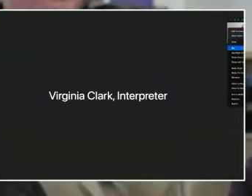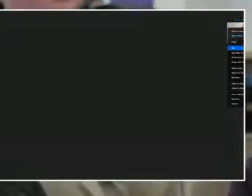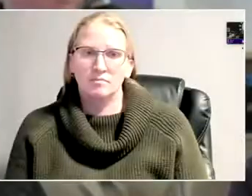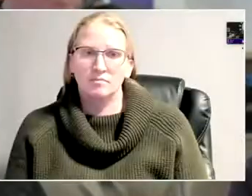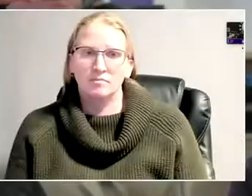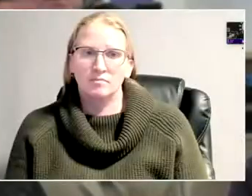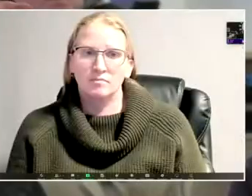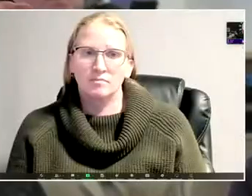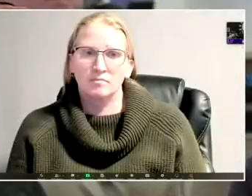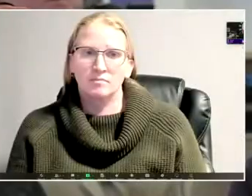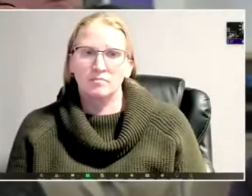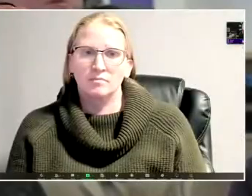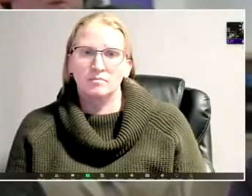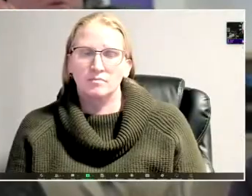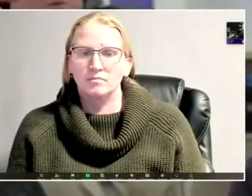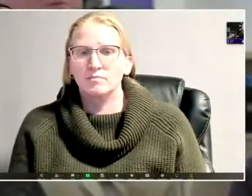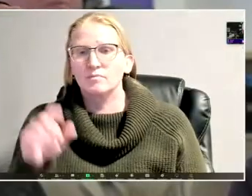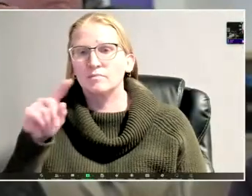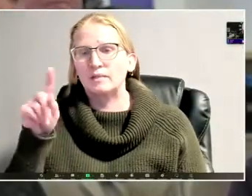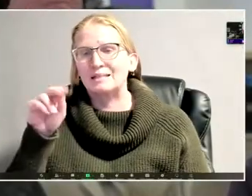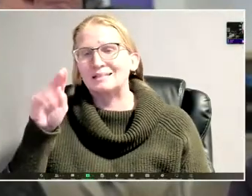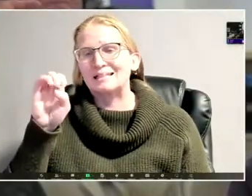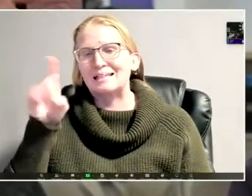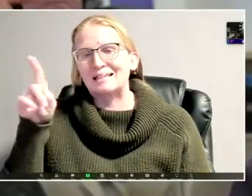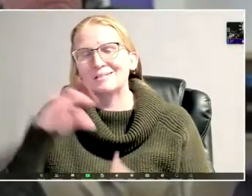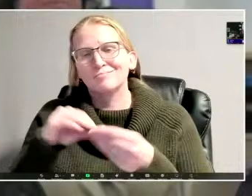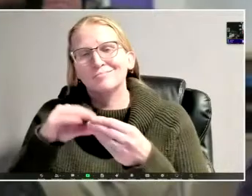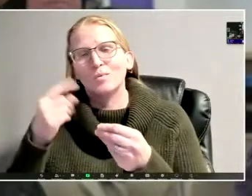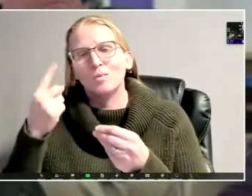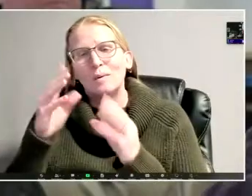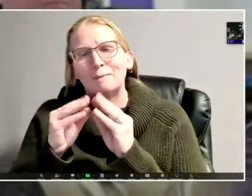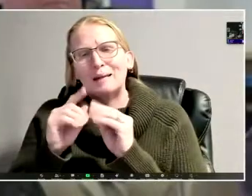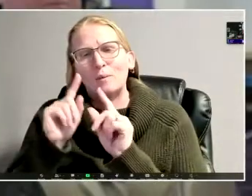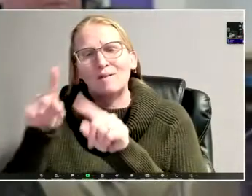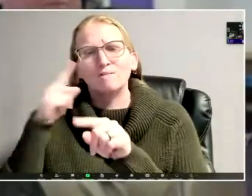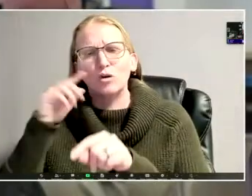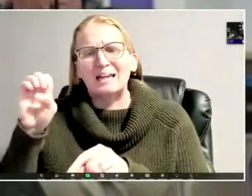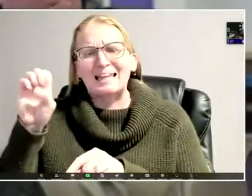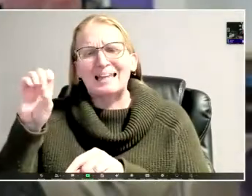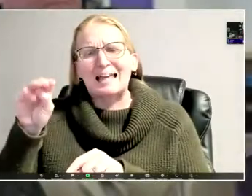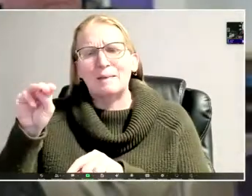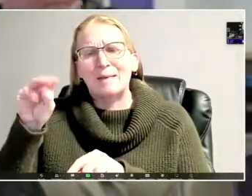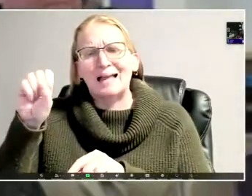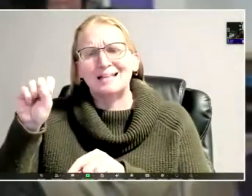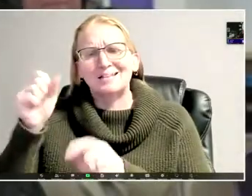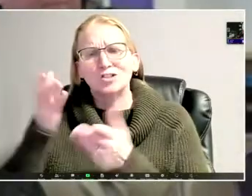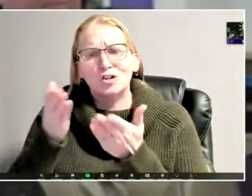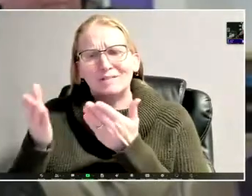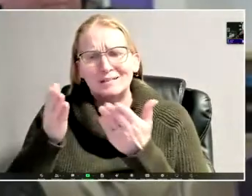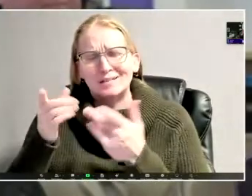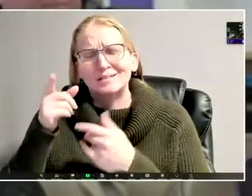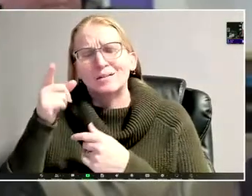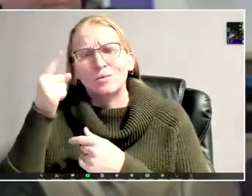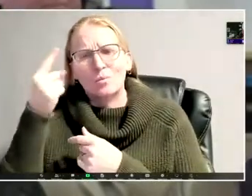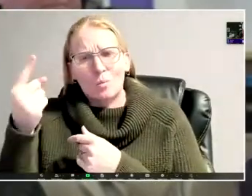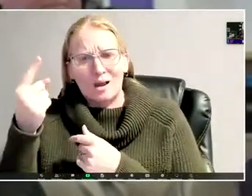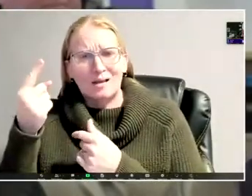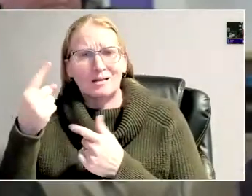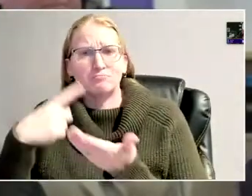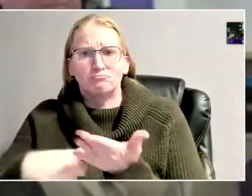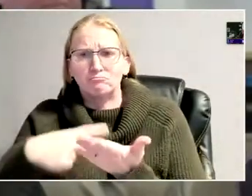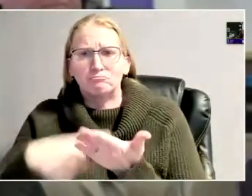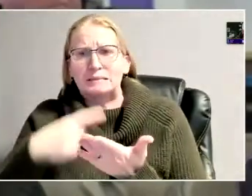department one of the arguments that was made was accountabil over and over again actually was accountability that if the town